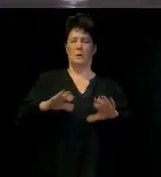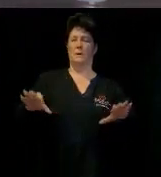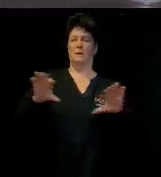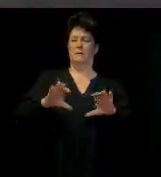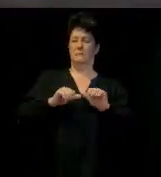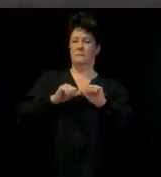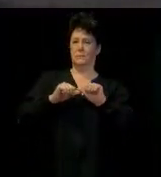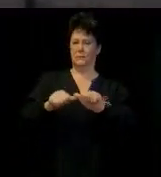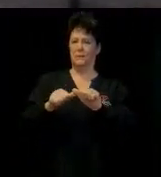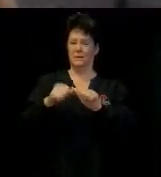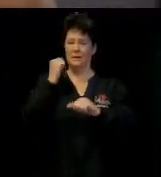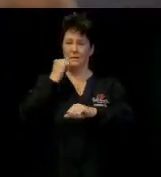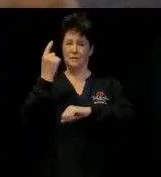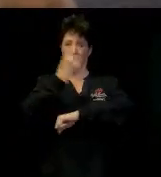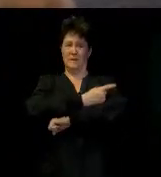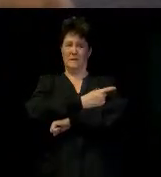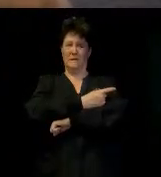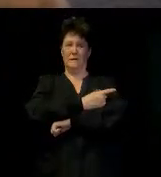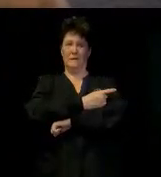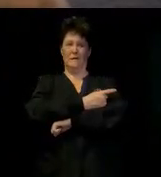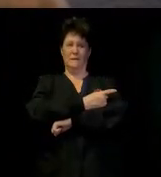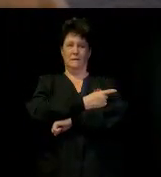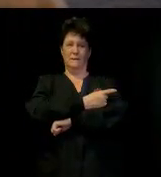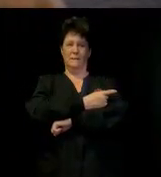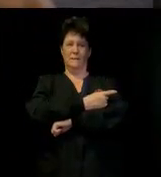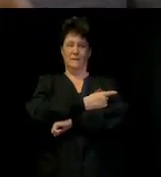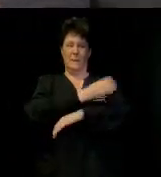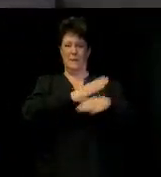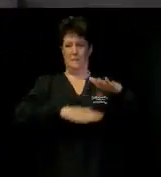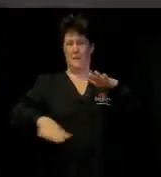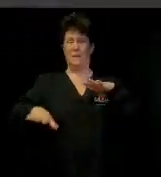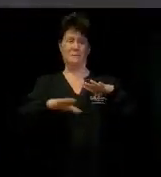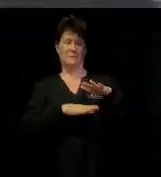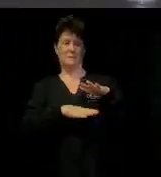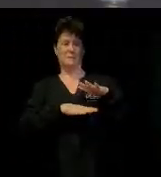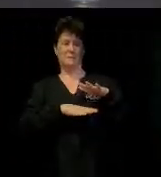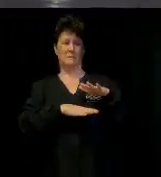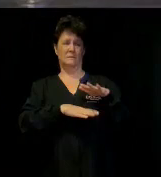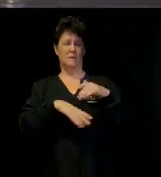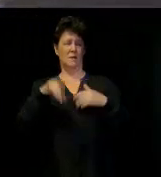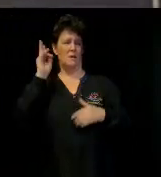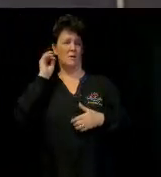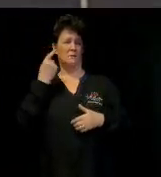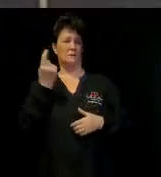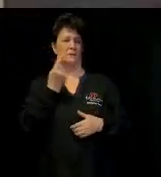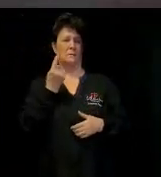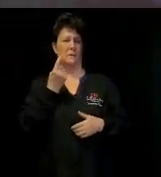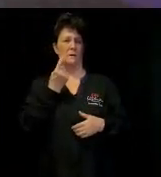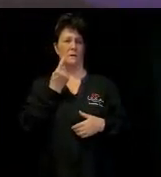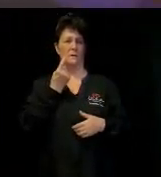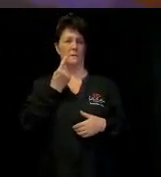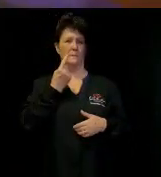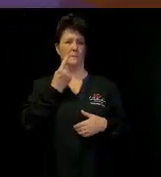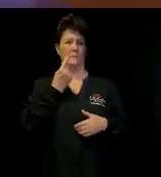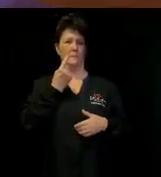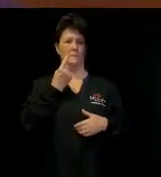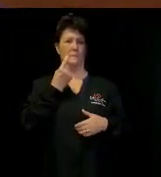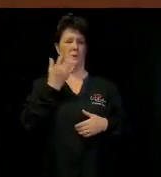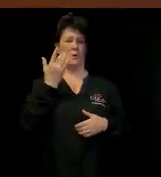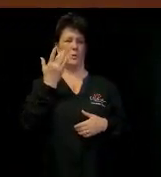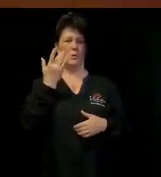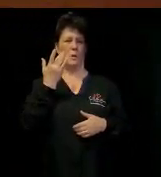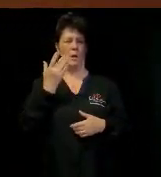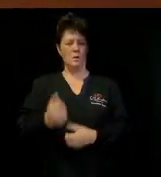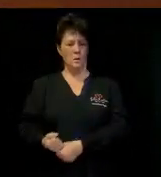fundamentals. It's hitting a ball. It's basics. I heard a guy say this the other day. A guy asked Kenneth Copeland why pro golfers were